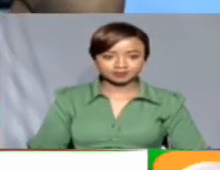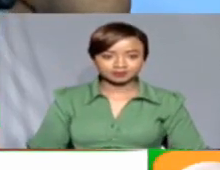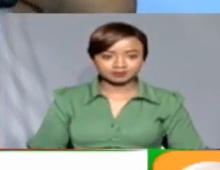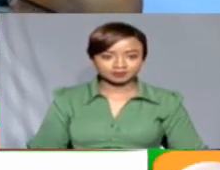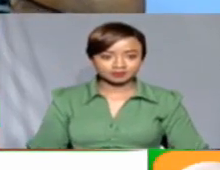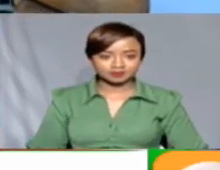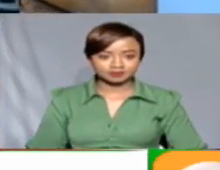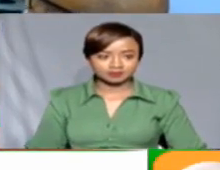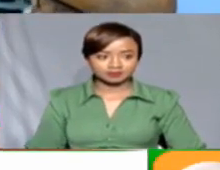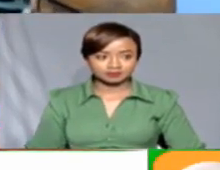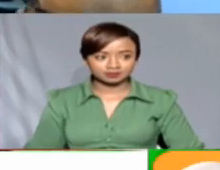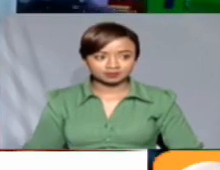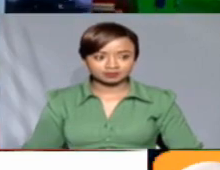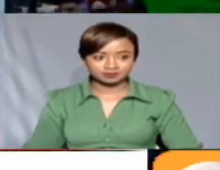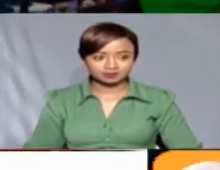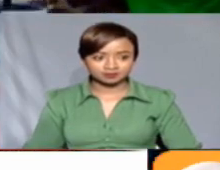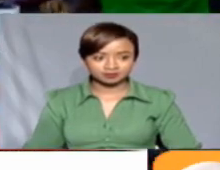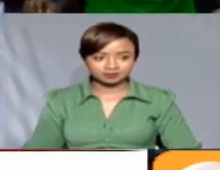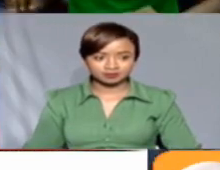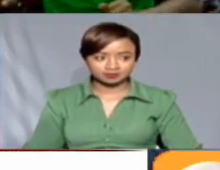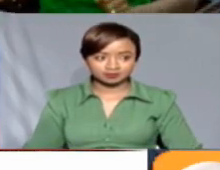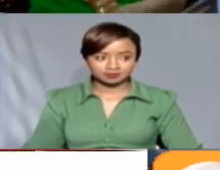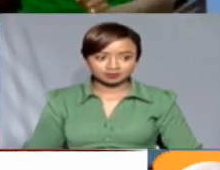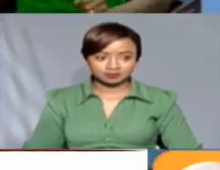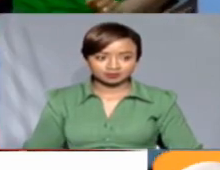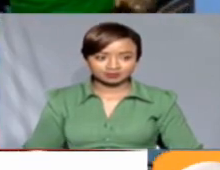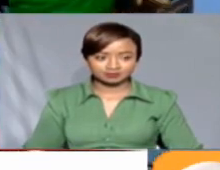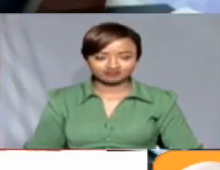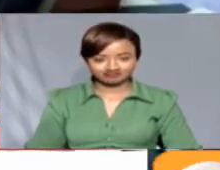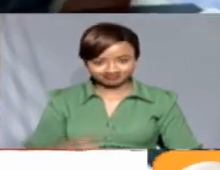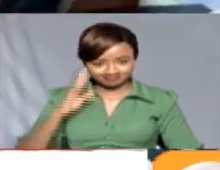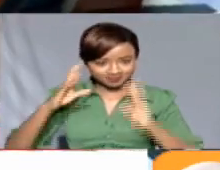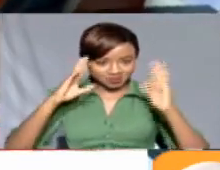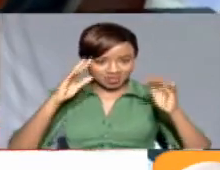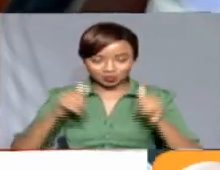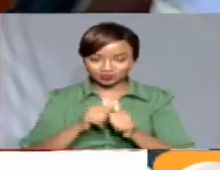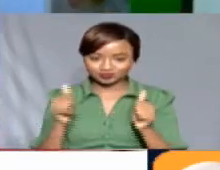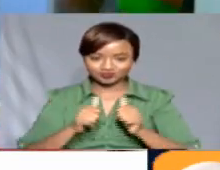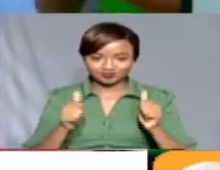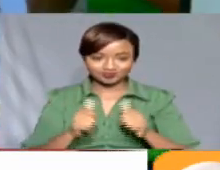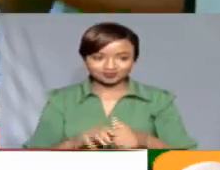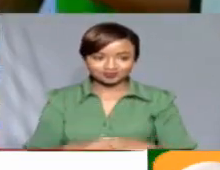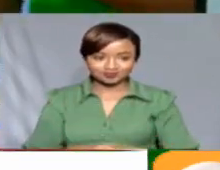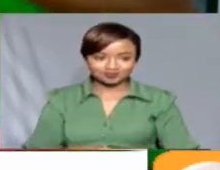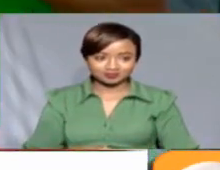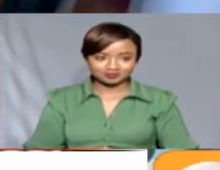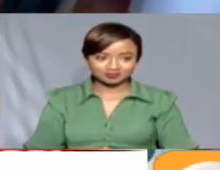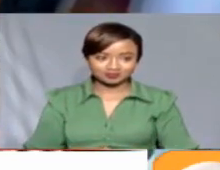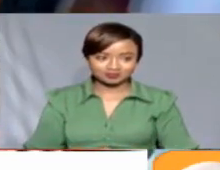hodi. Hi. Hi. How have you Hi, been? Dr. Kalebi. How are you? Mama Ramagani. Salama sana.